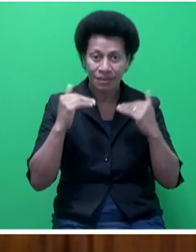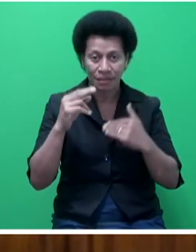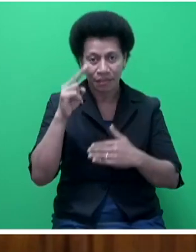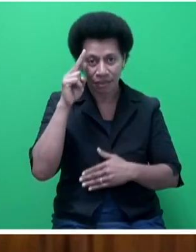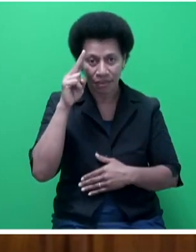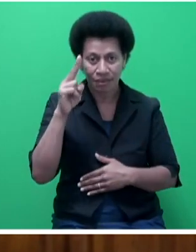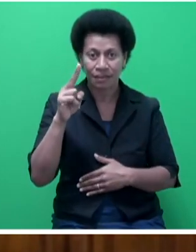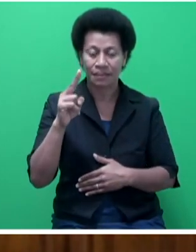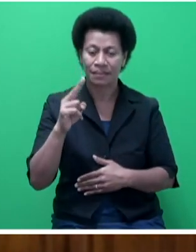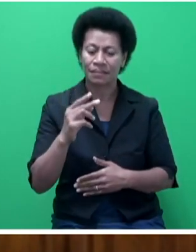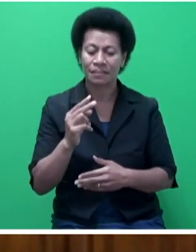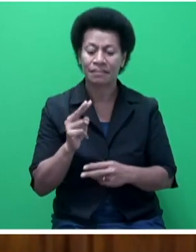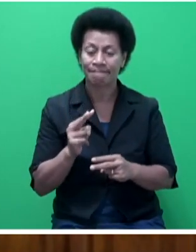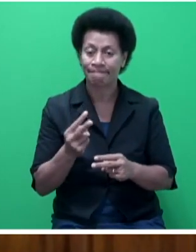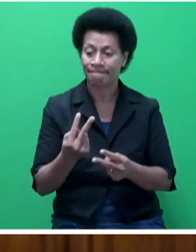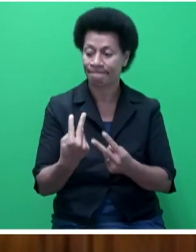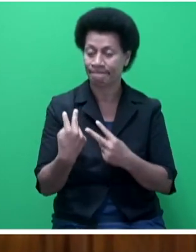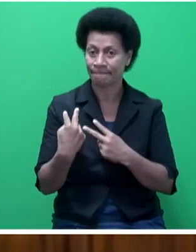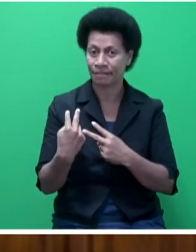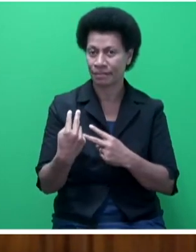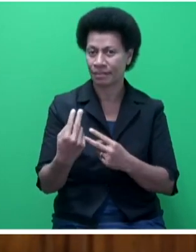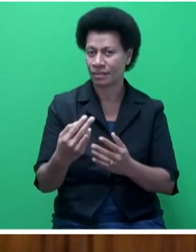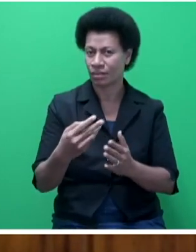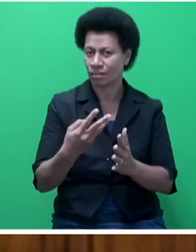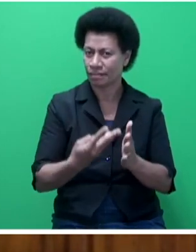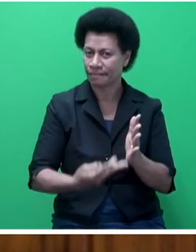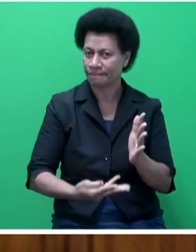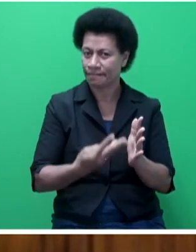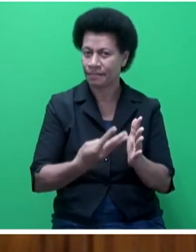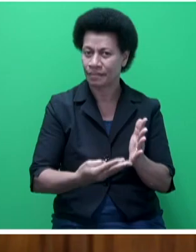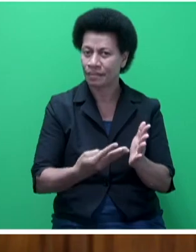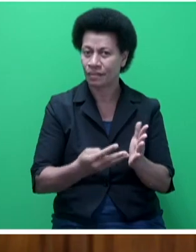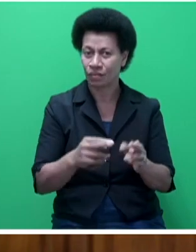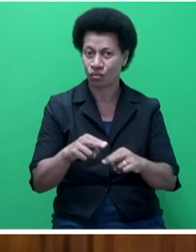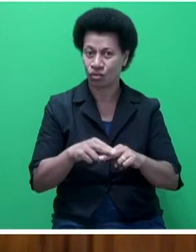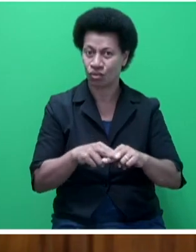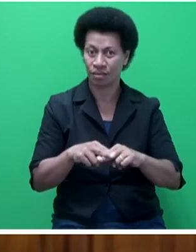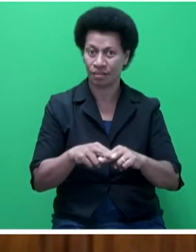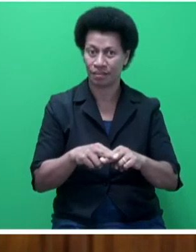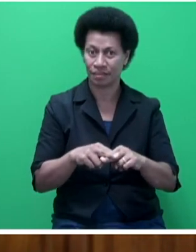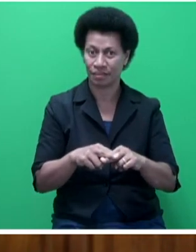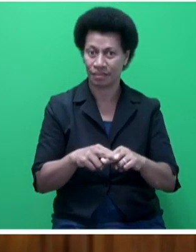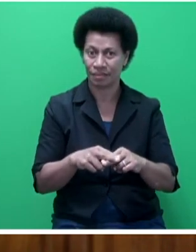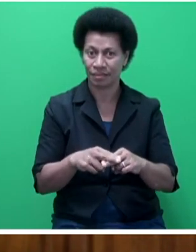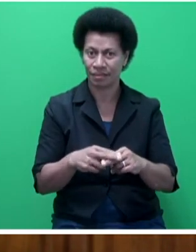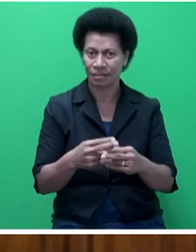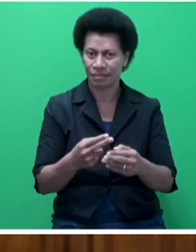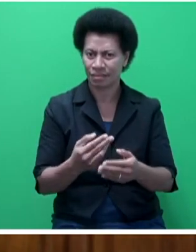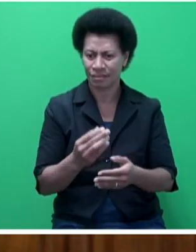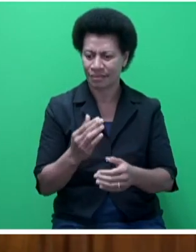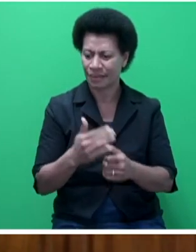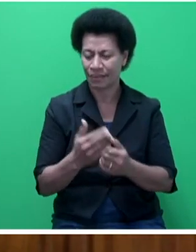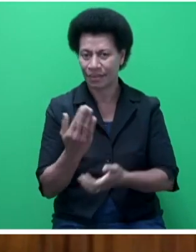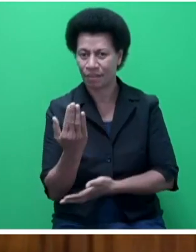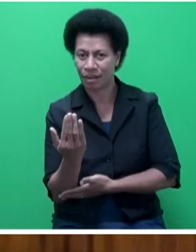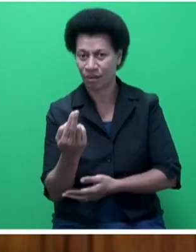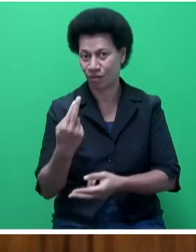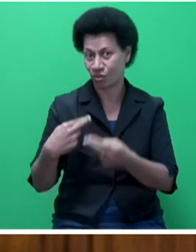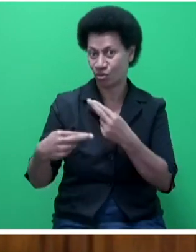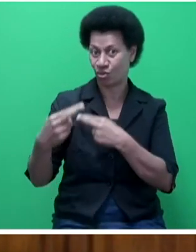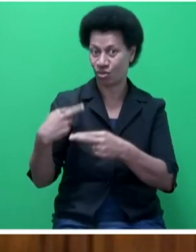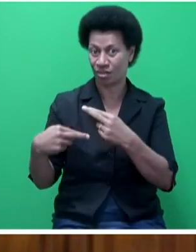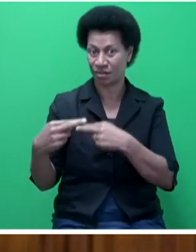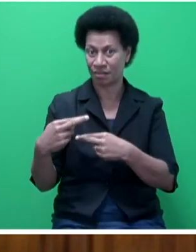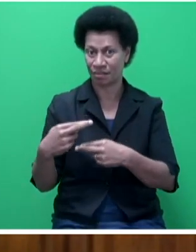the development of our beloved nation, Fiji. I would not like to dwell on the history of this nation, but prefer to make